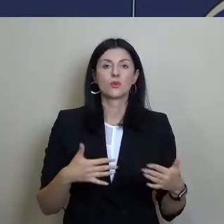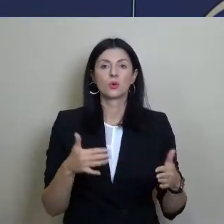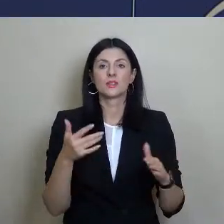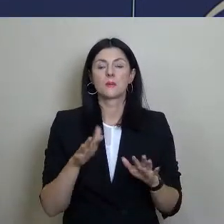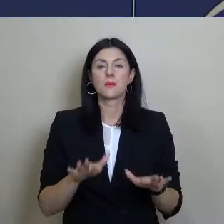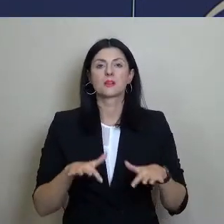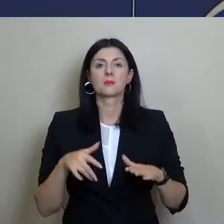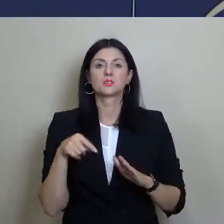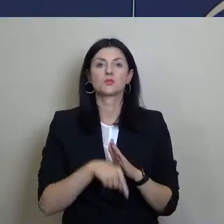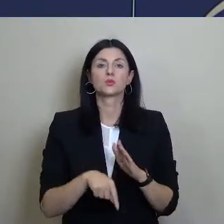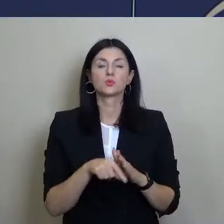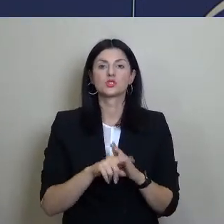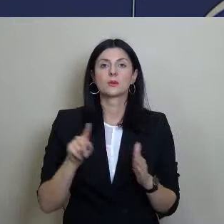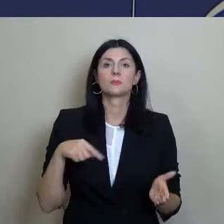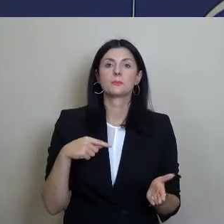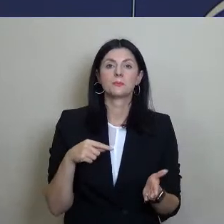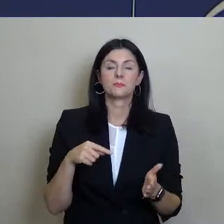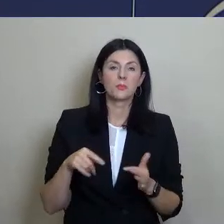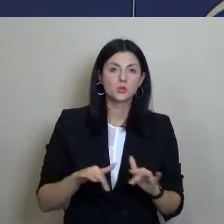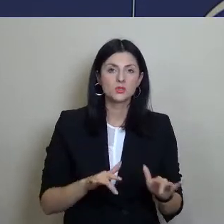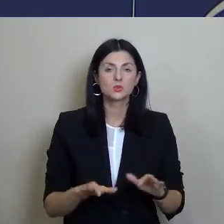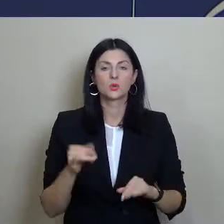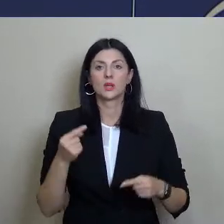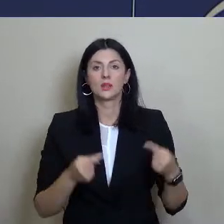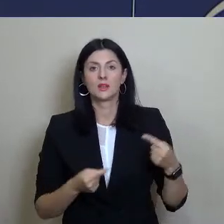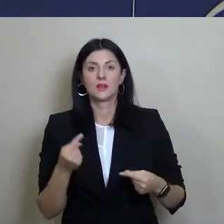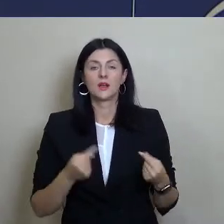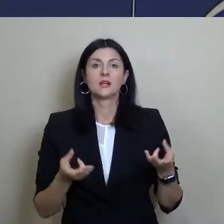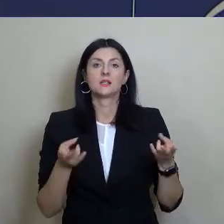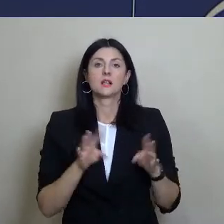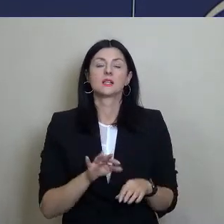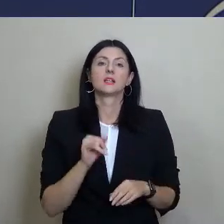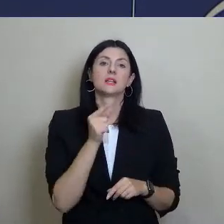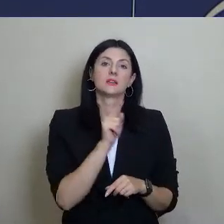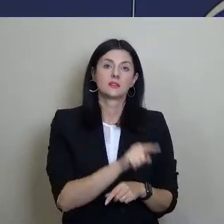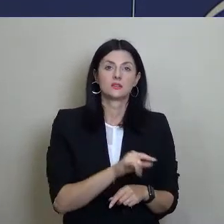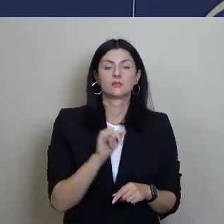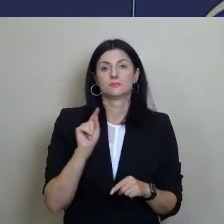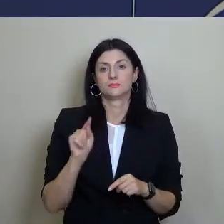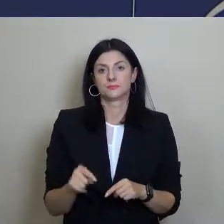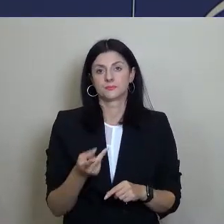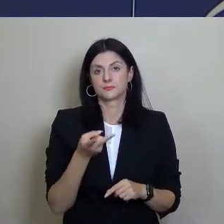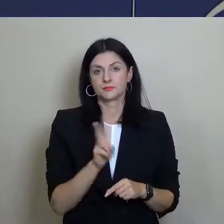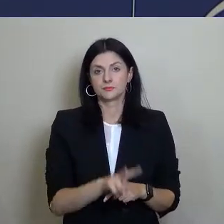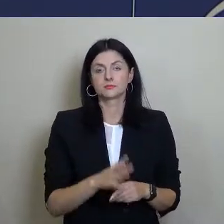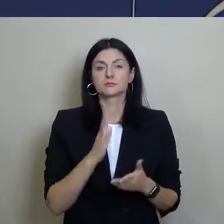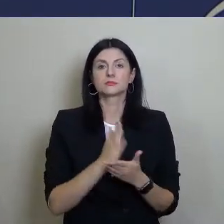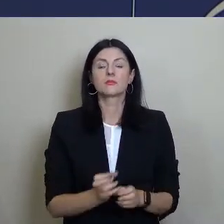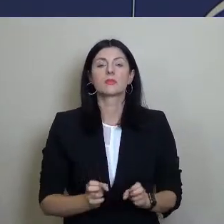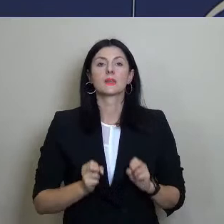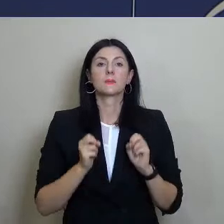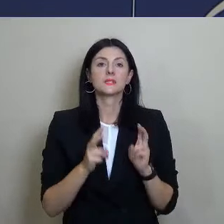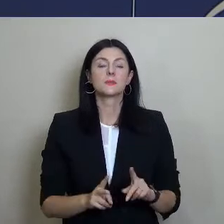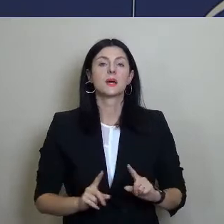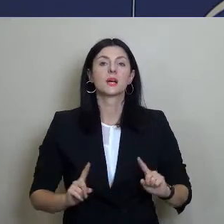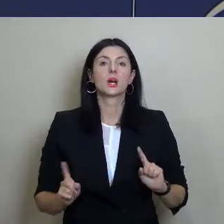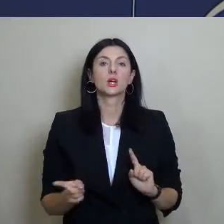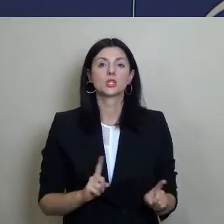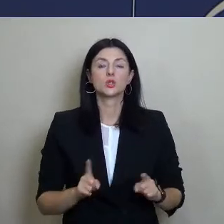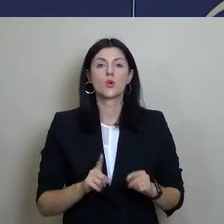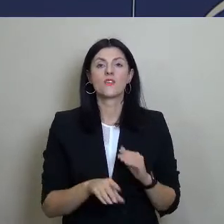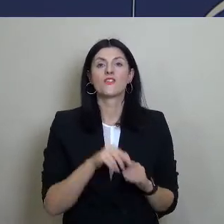that as a result of parliamentary discussions, we have both at the moment, and there is some kind of